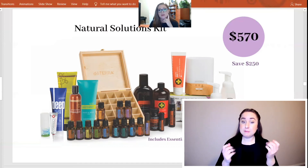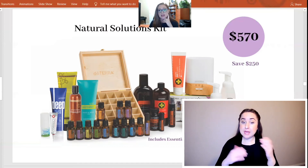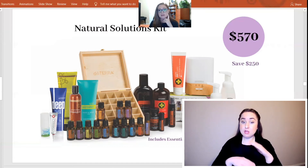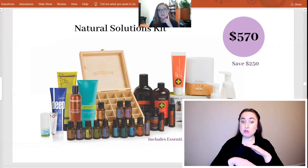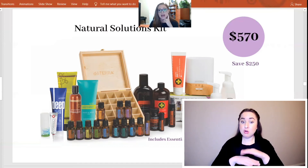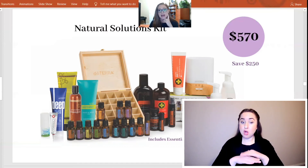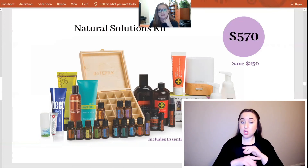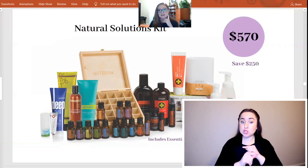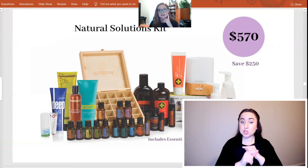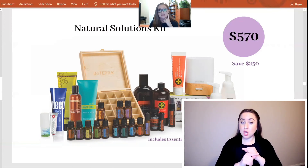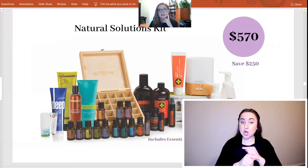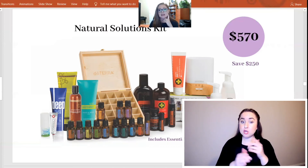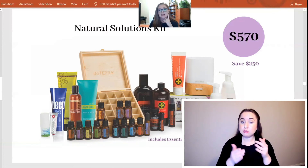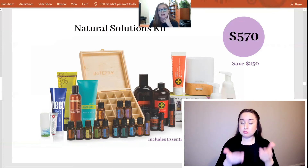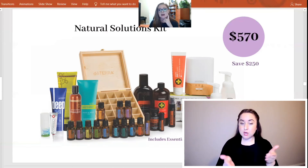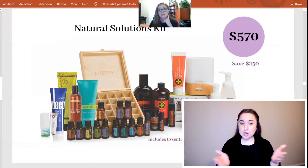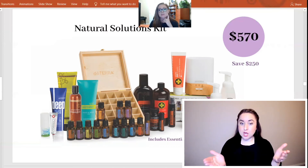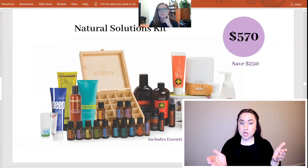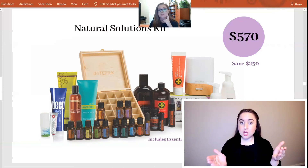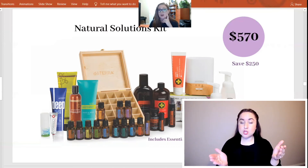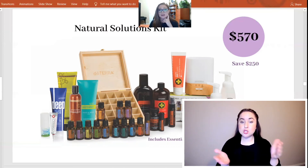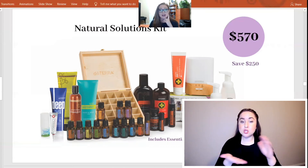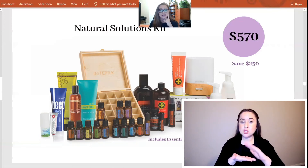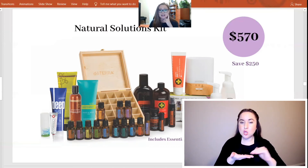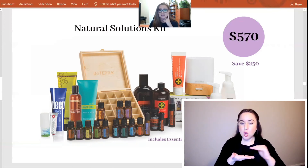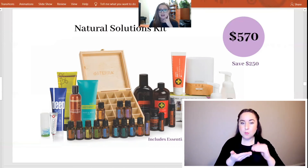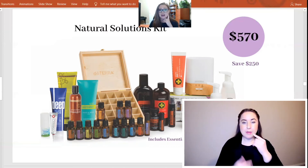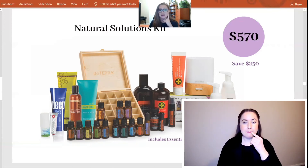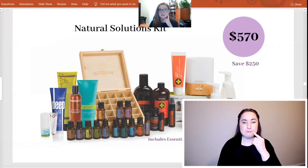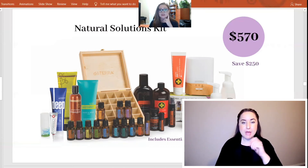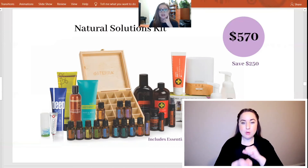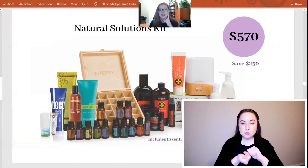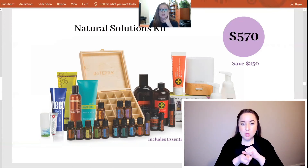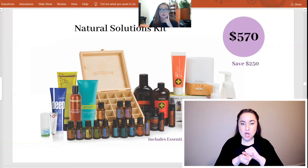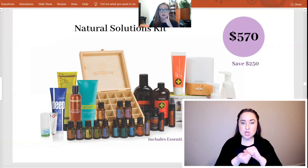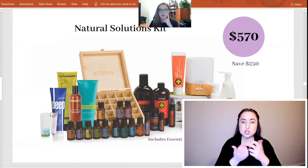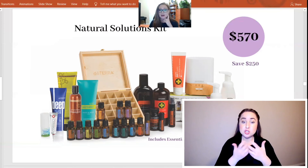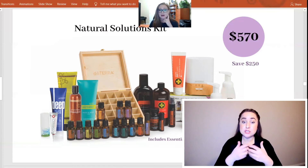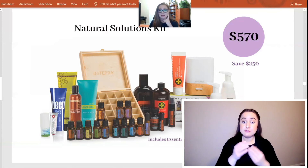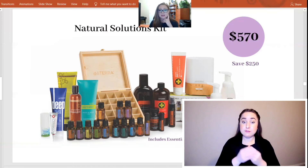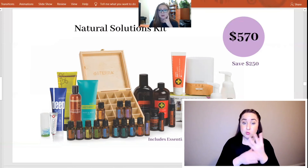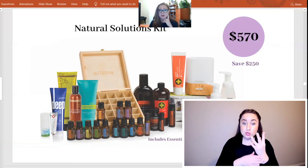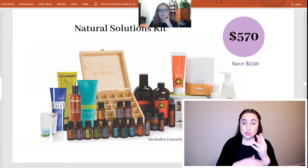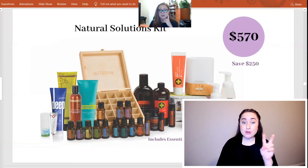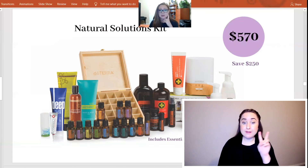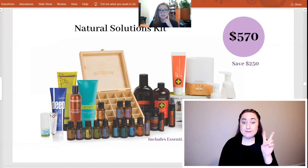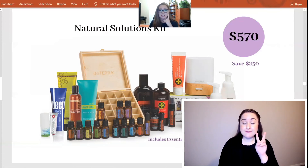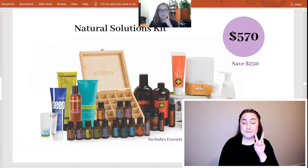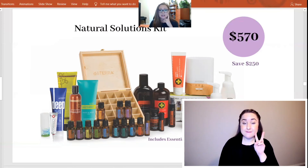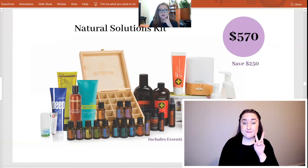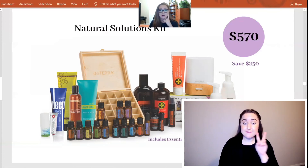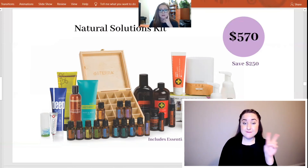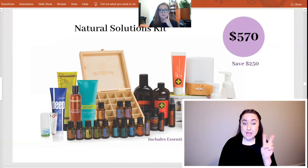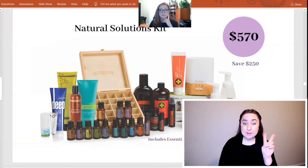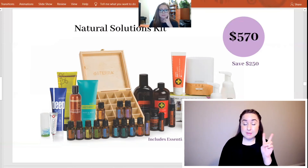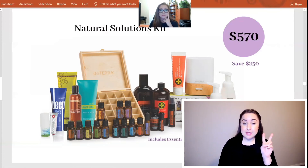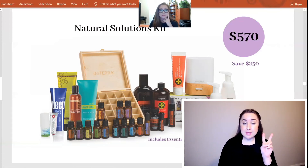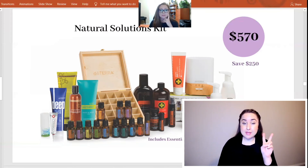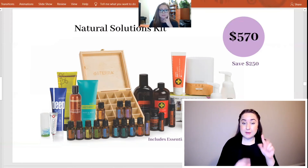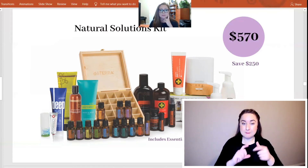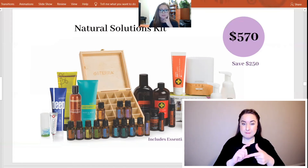our vitamin packs, our gut enzymes, and our probiotics are included in here.